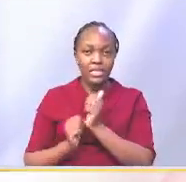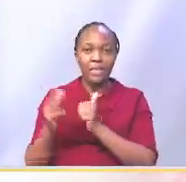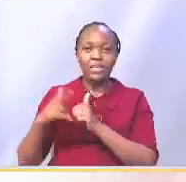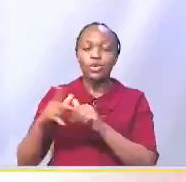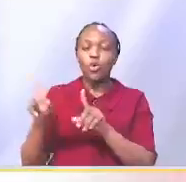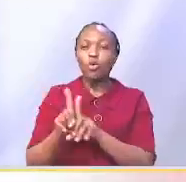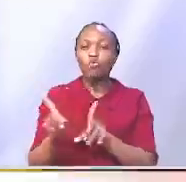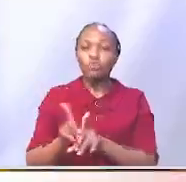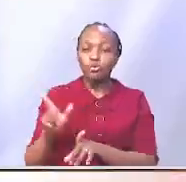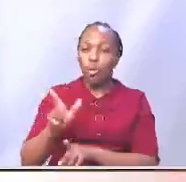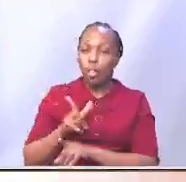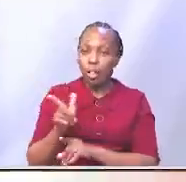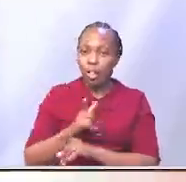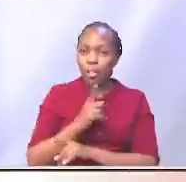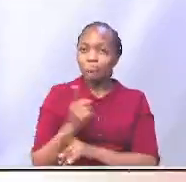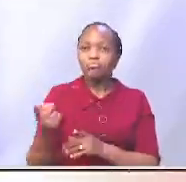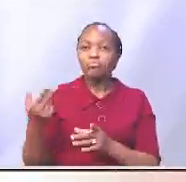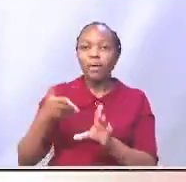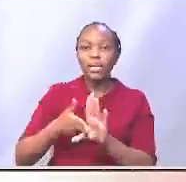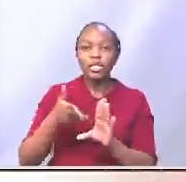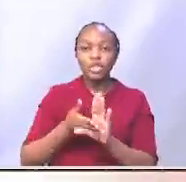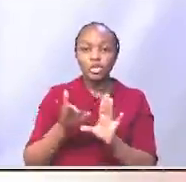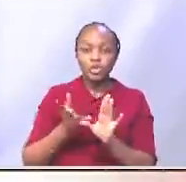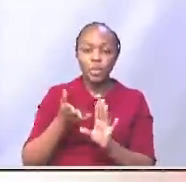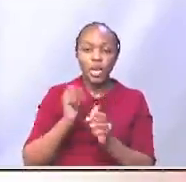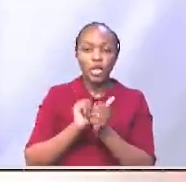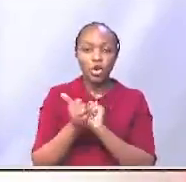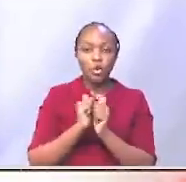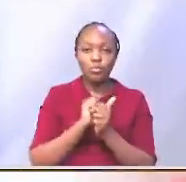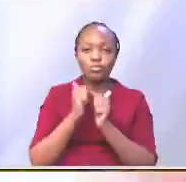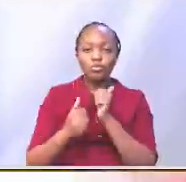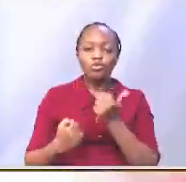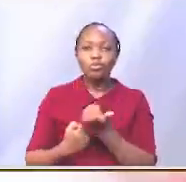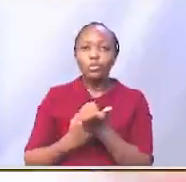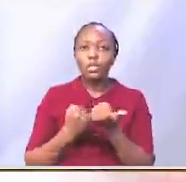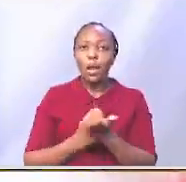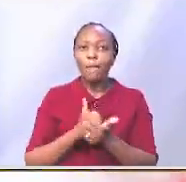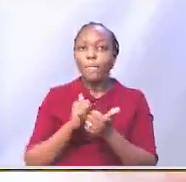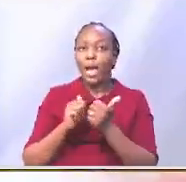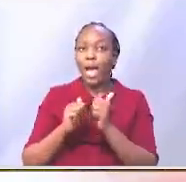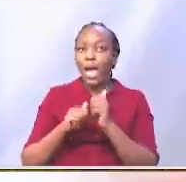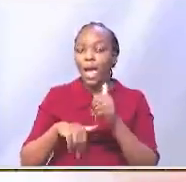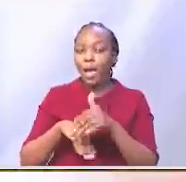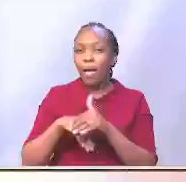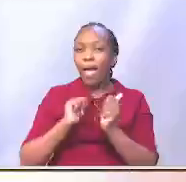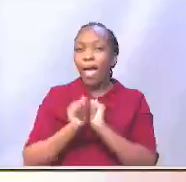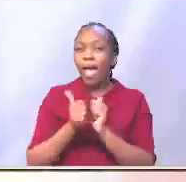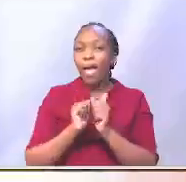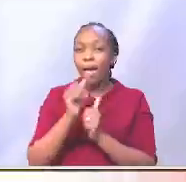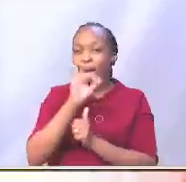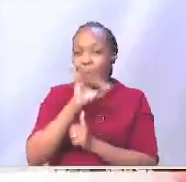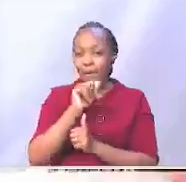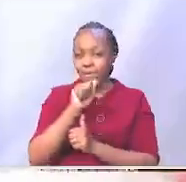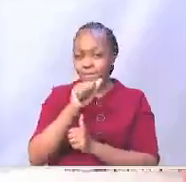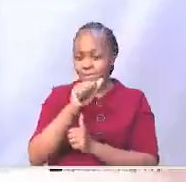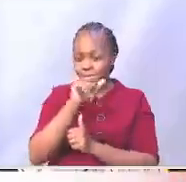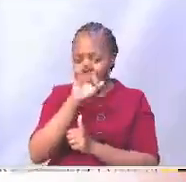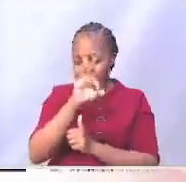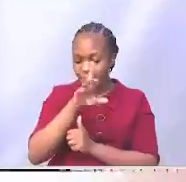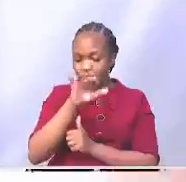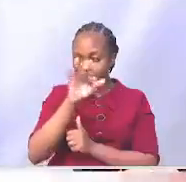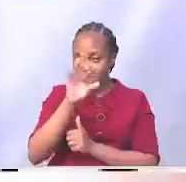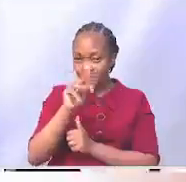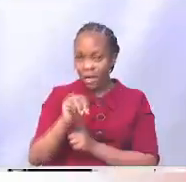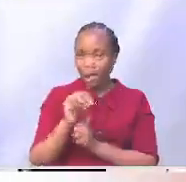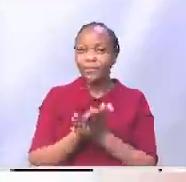tournament. The tournament, which was sponsored by a gaming firm in the country, saw the runners-up being rewarded with football, while